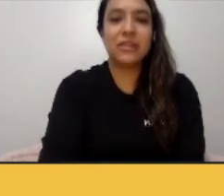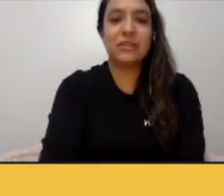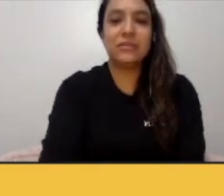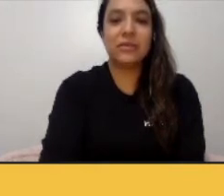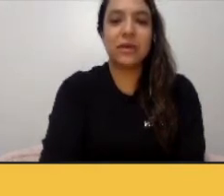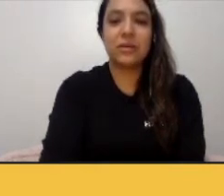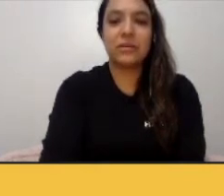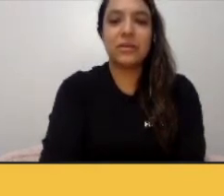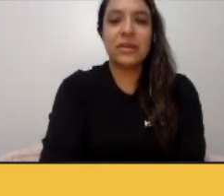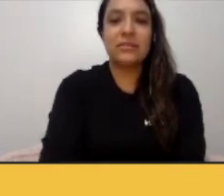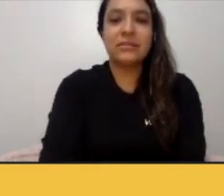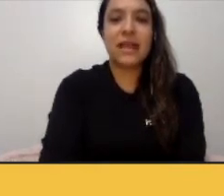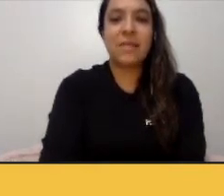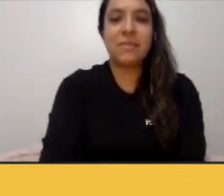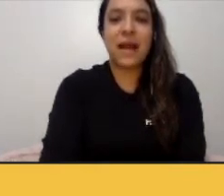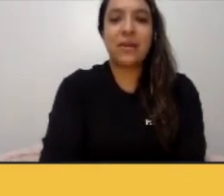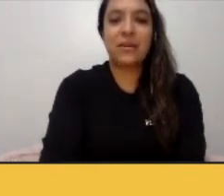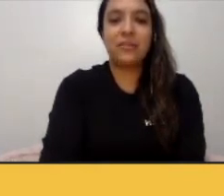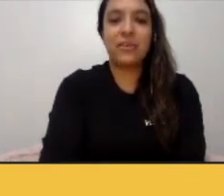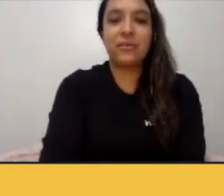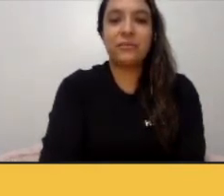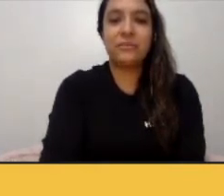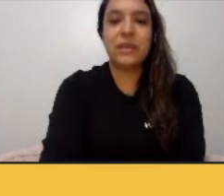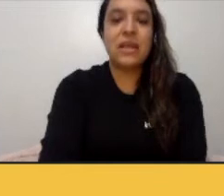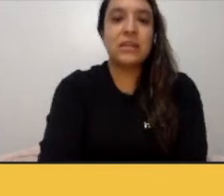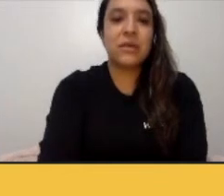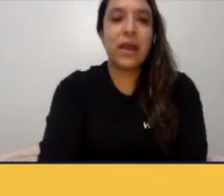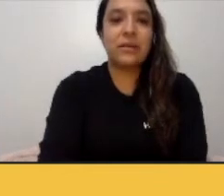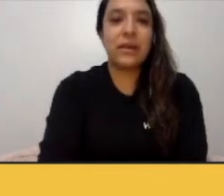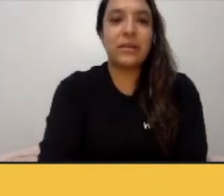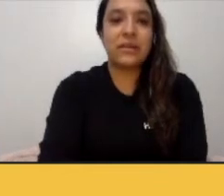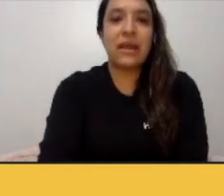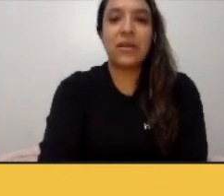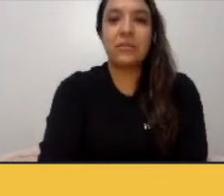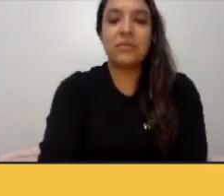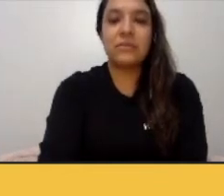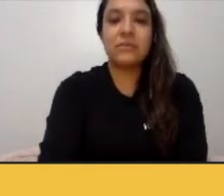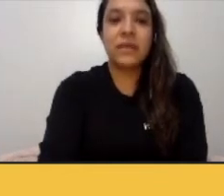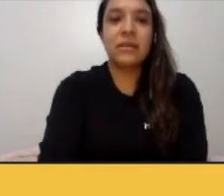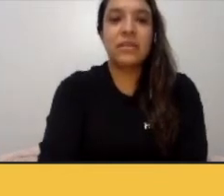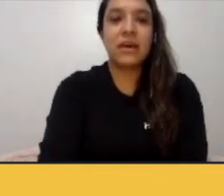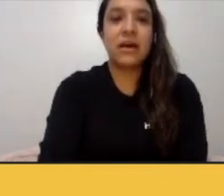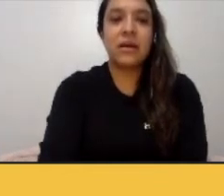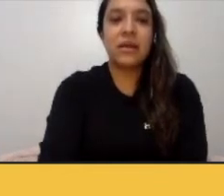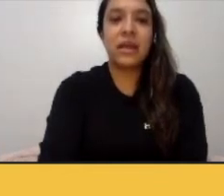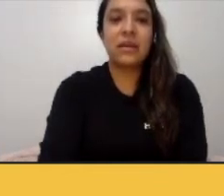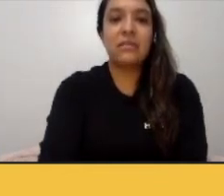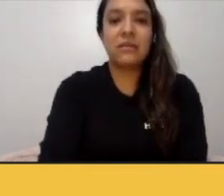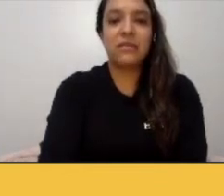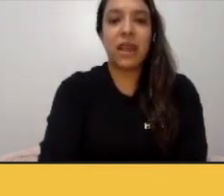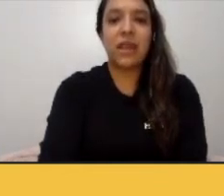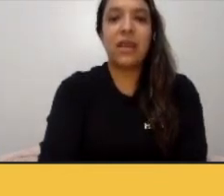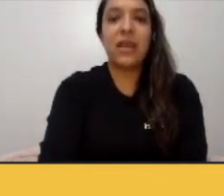You guys are so good. Stop. I heard you. Let's go ahead and read it together. The